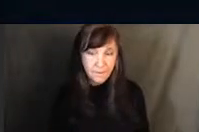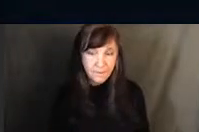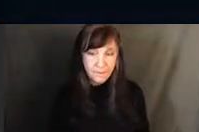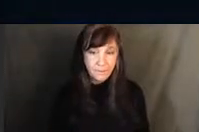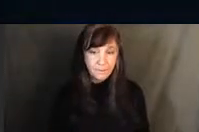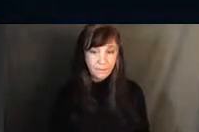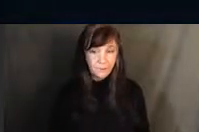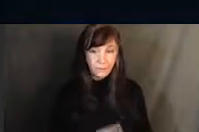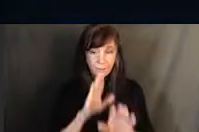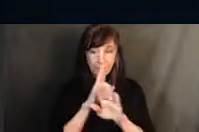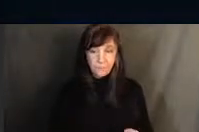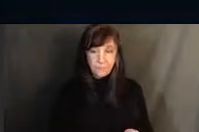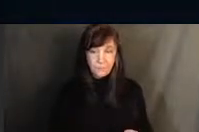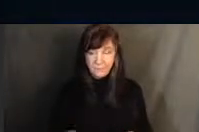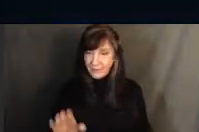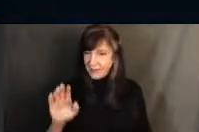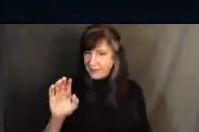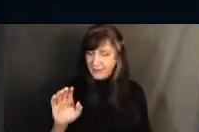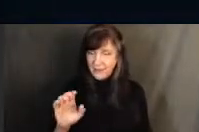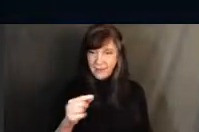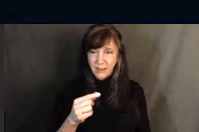Did Evan have a question? Or?